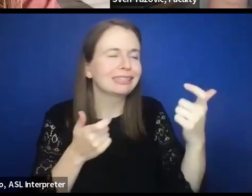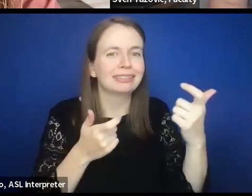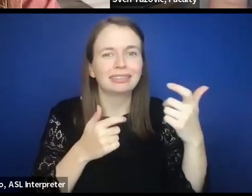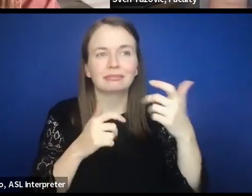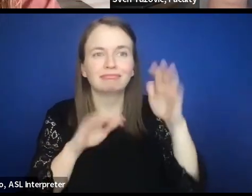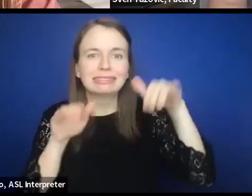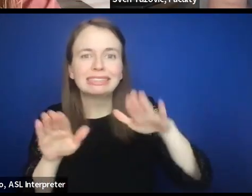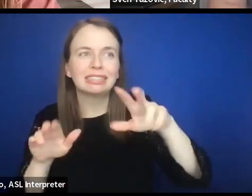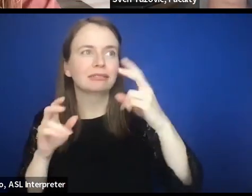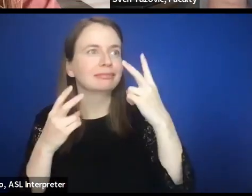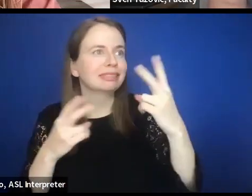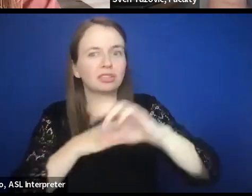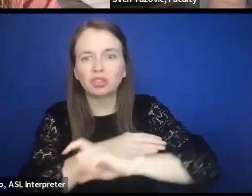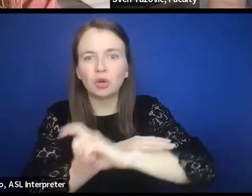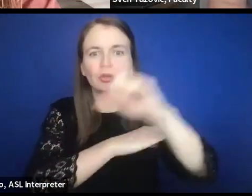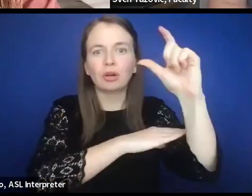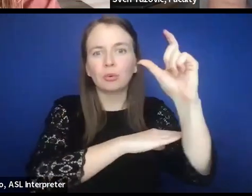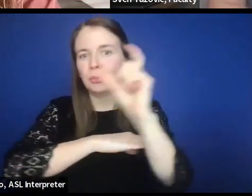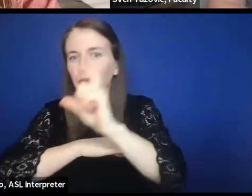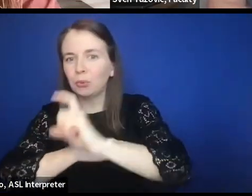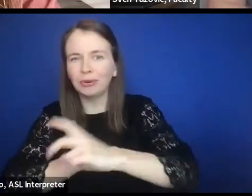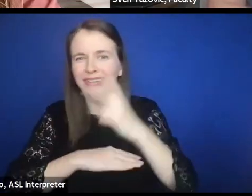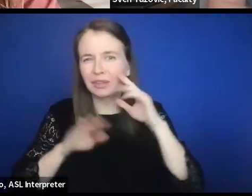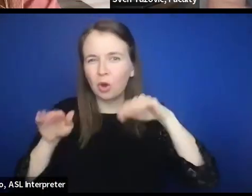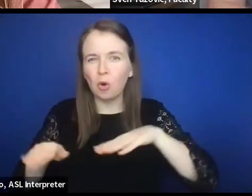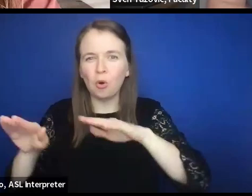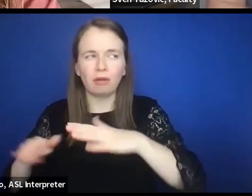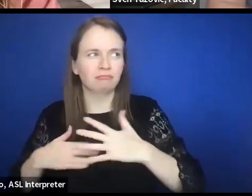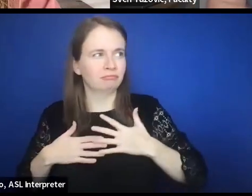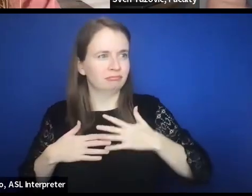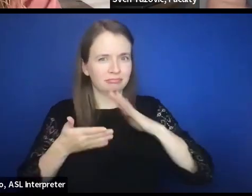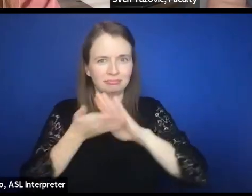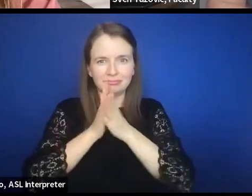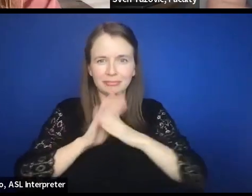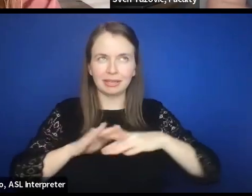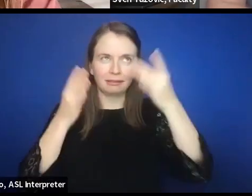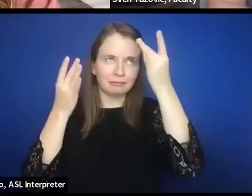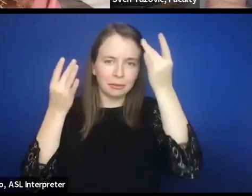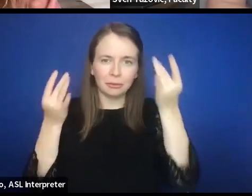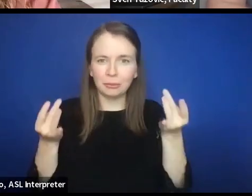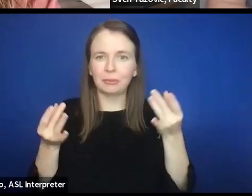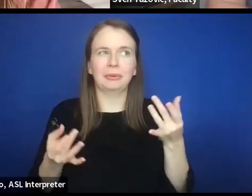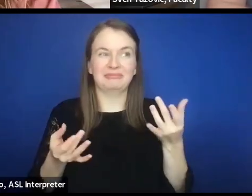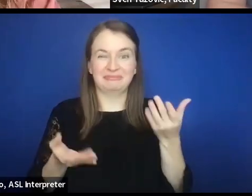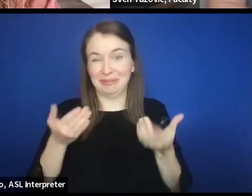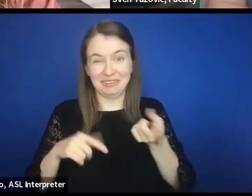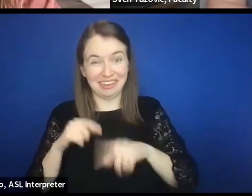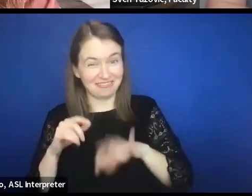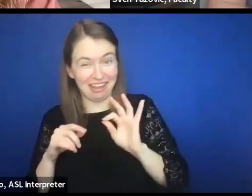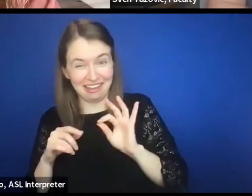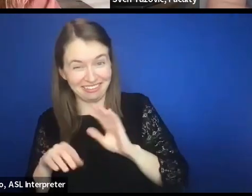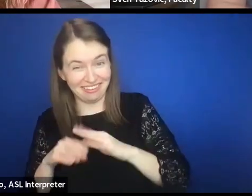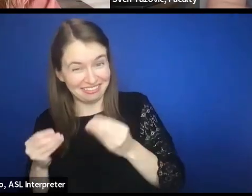or the sunset, or just watching the ocean. How also bring you peace of mind that maybe you can not find on land, even if you live close to the